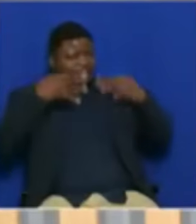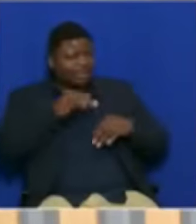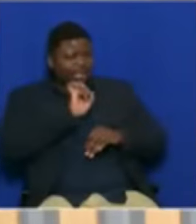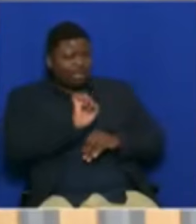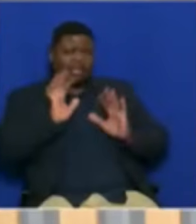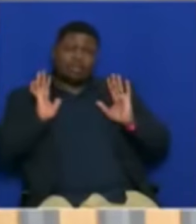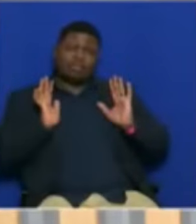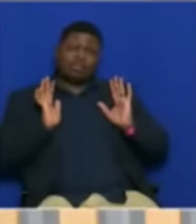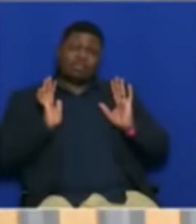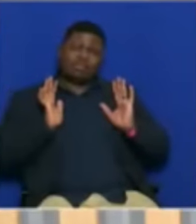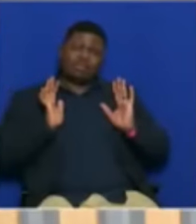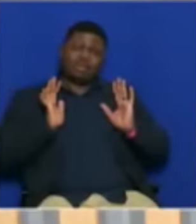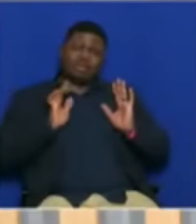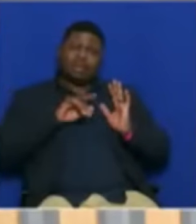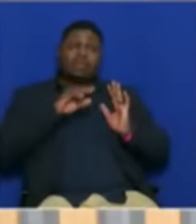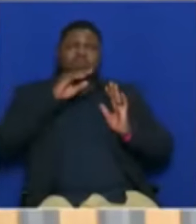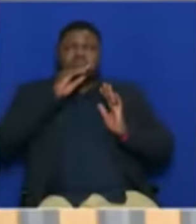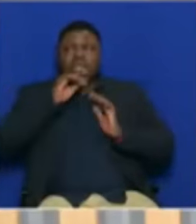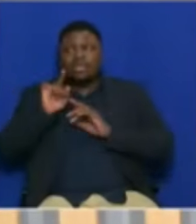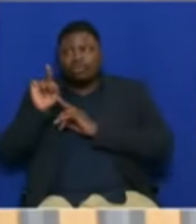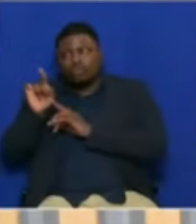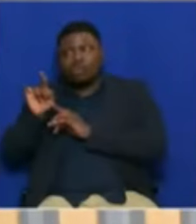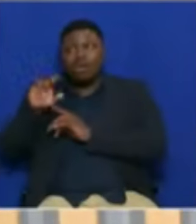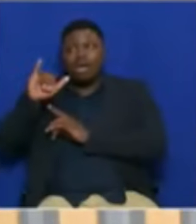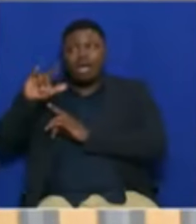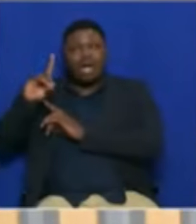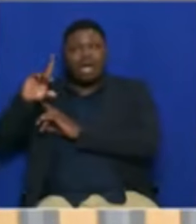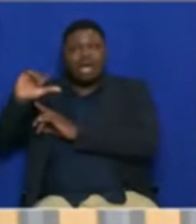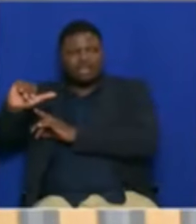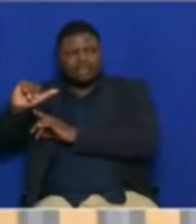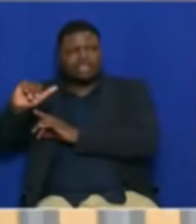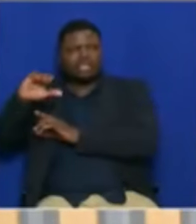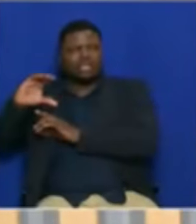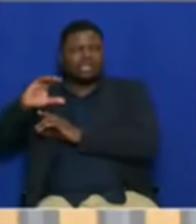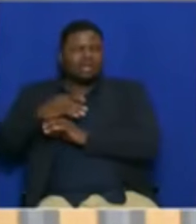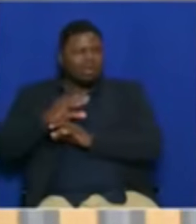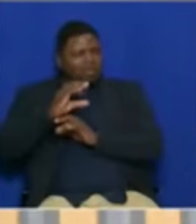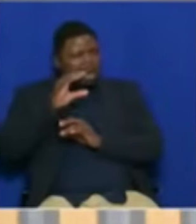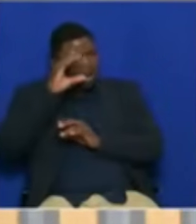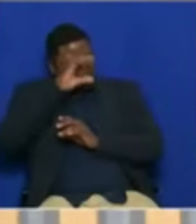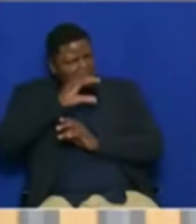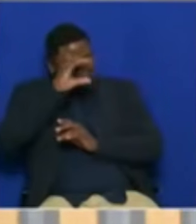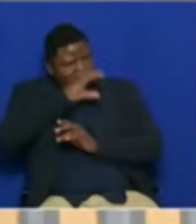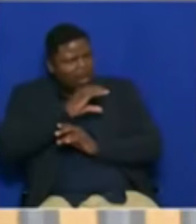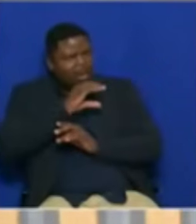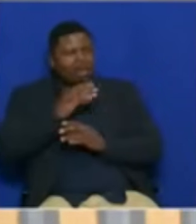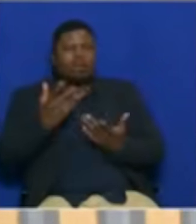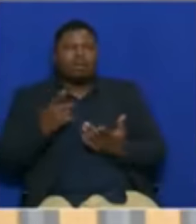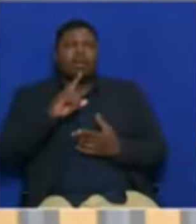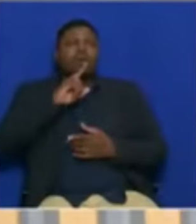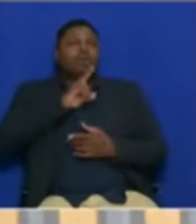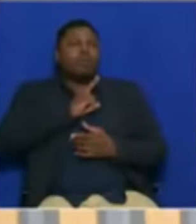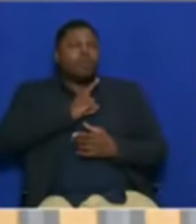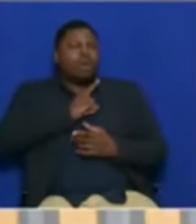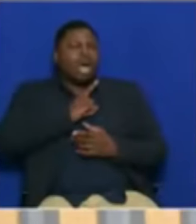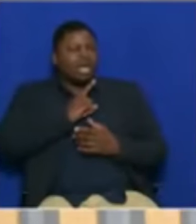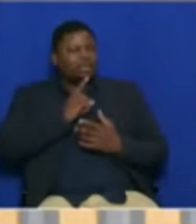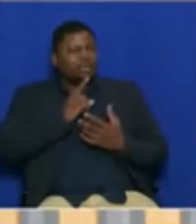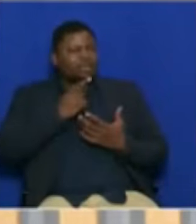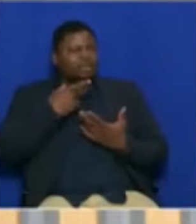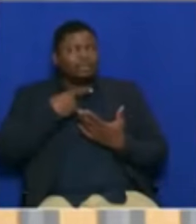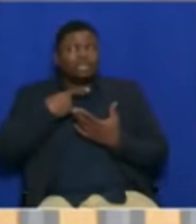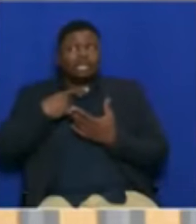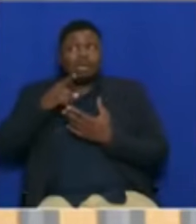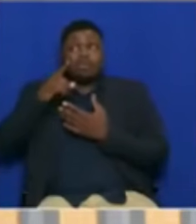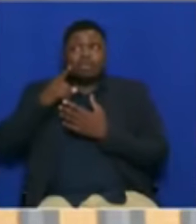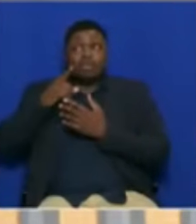relevant still to do with the complaint. Let's look at what is relevant for our purposes, not these